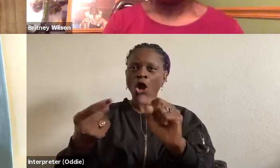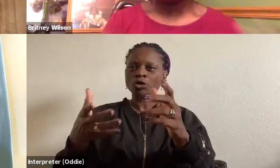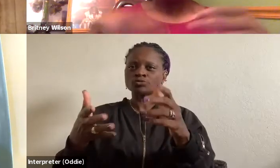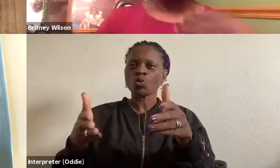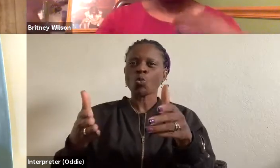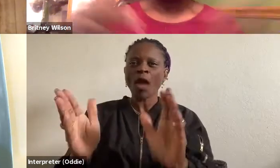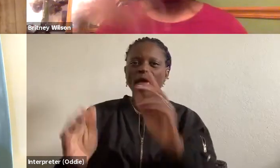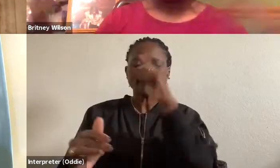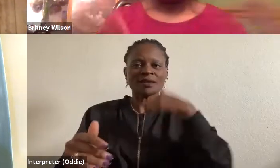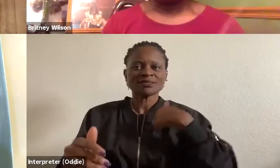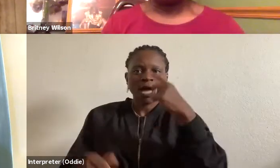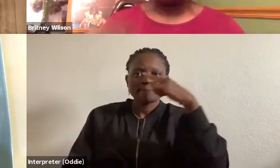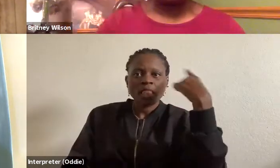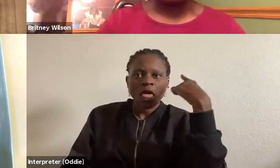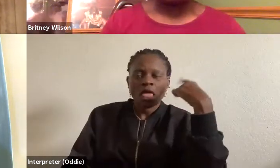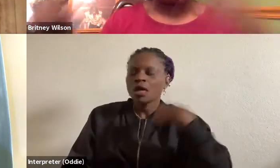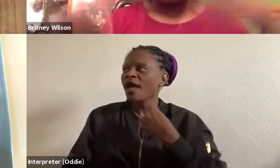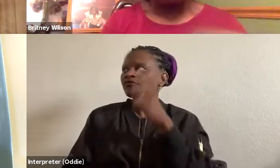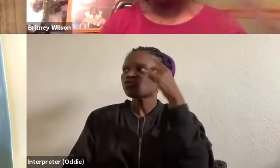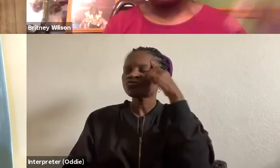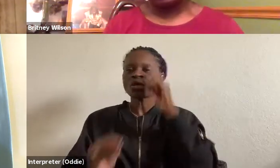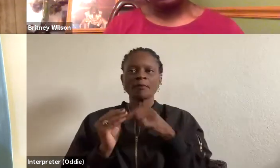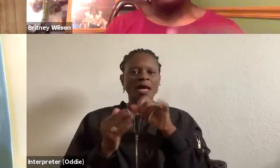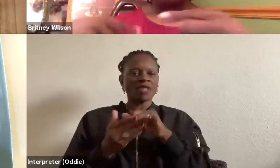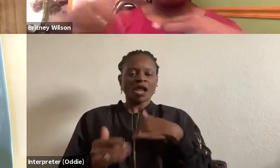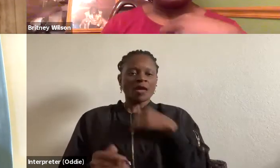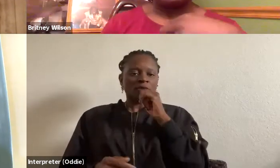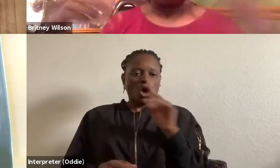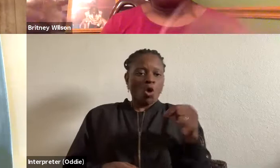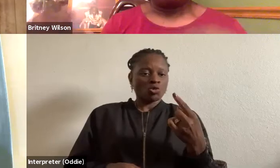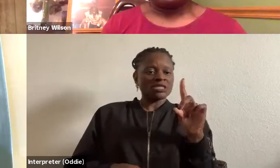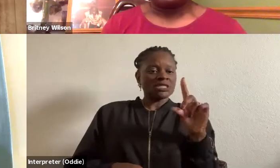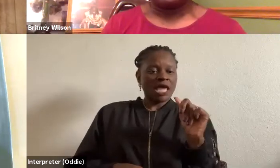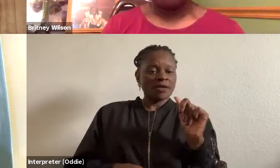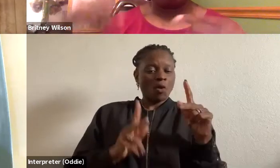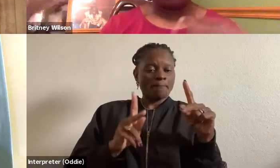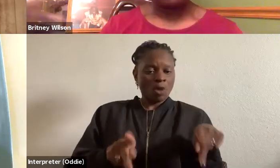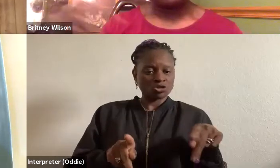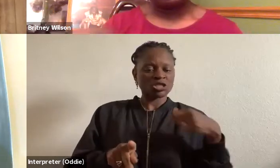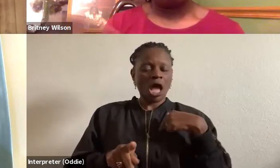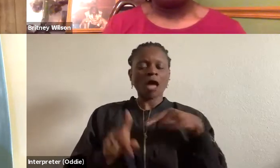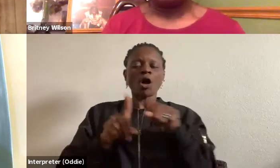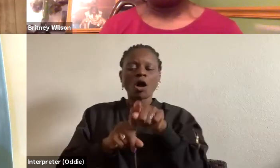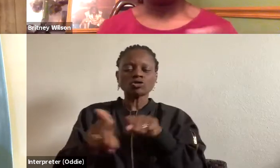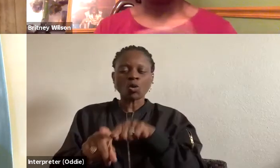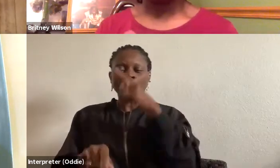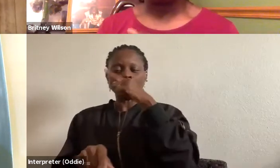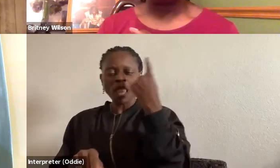that, right? When I go do certain things, I'm not just a disabled person going to have these interactions. I'm a Black disabled